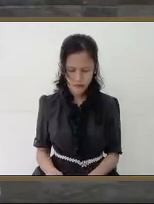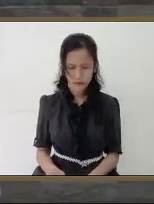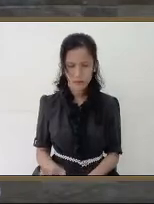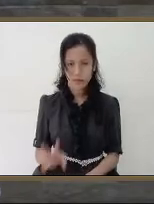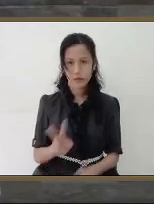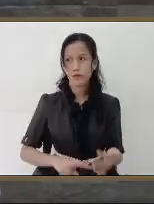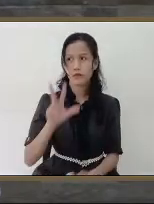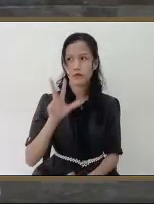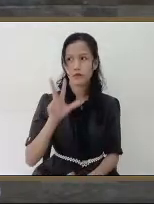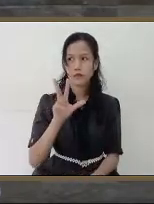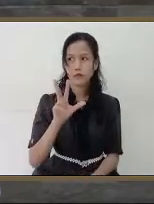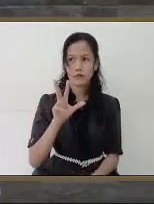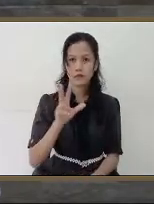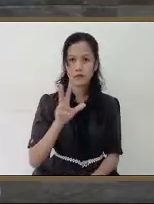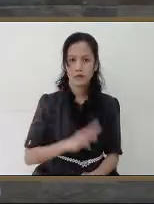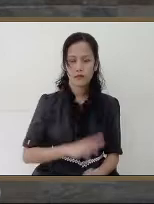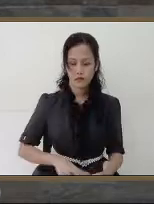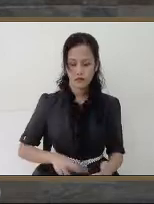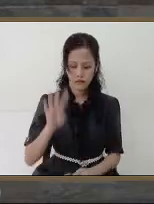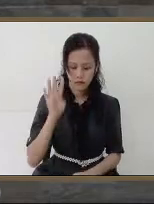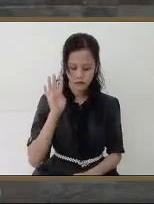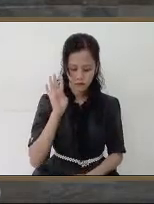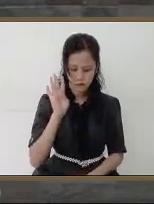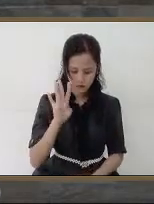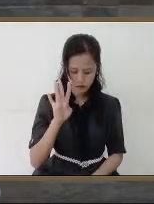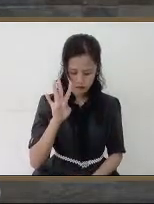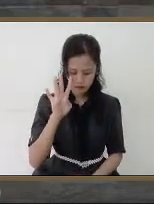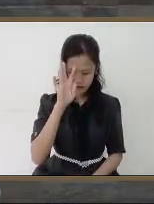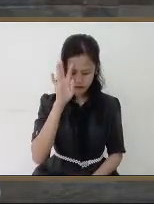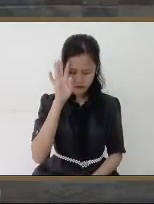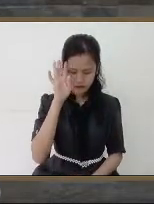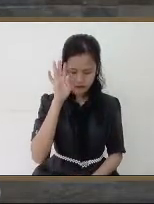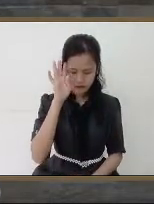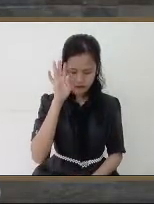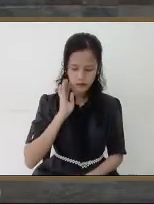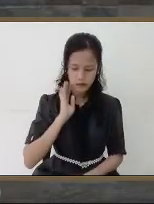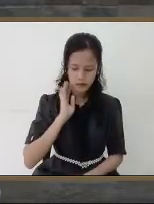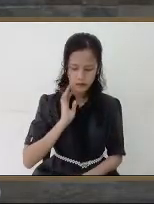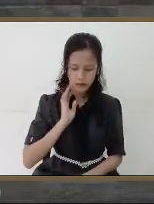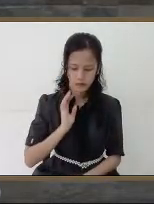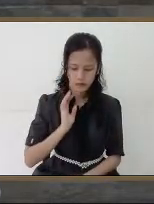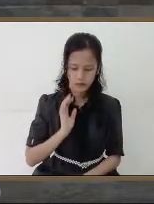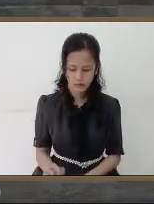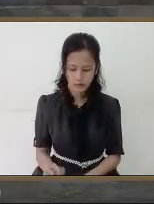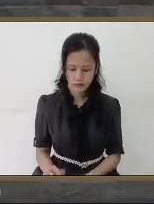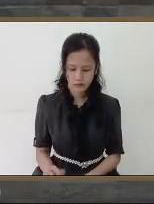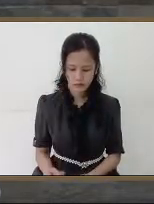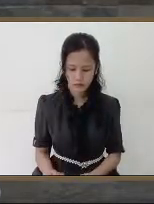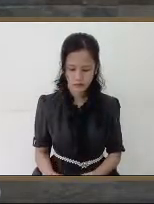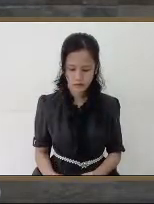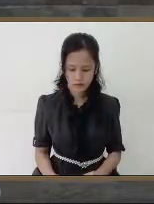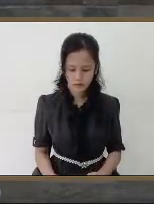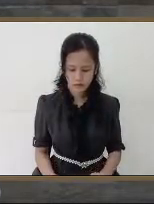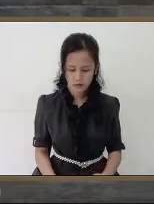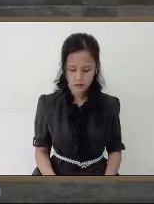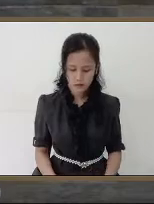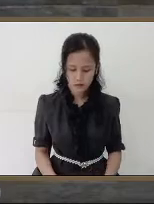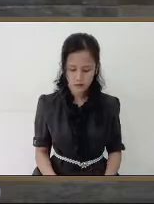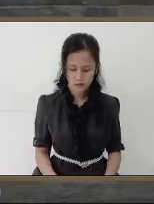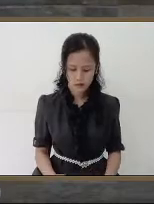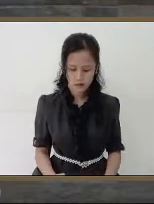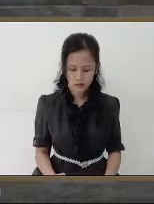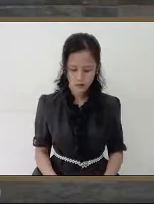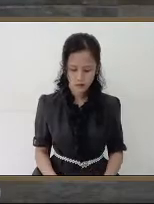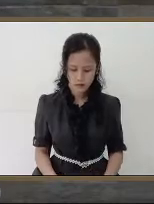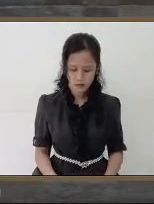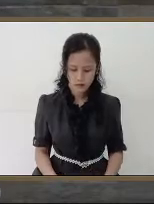the Amorites. For they have taken off their daughters for themselves and for their sons, so that